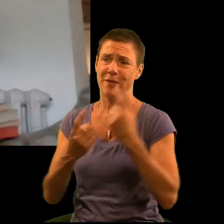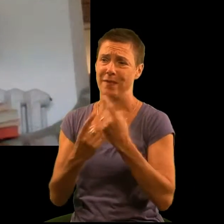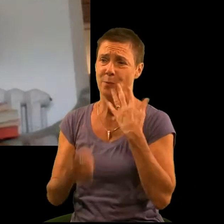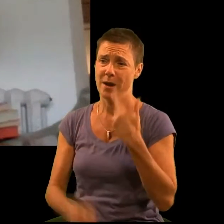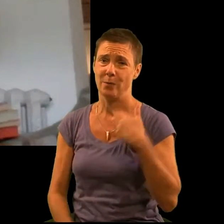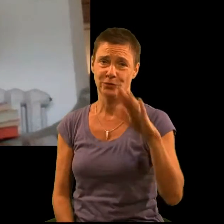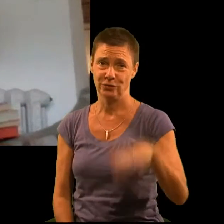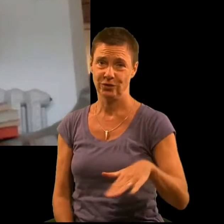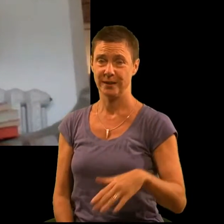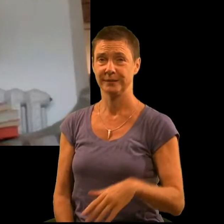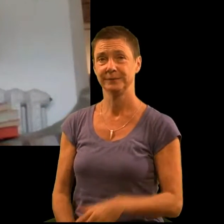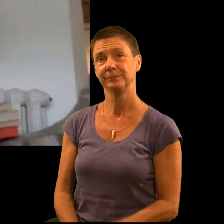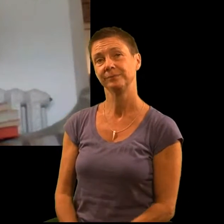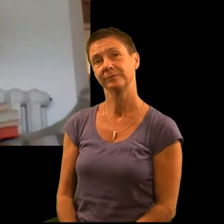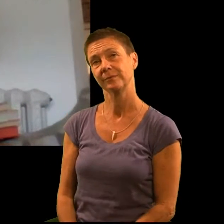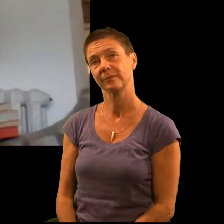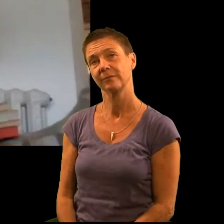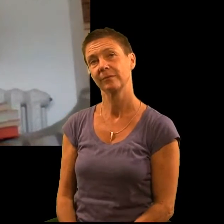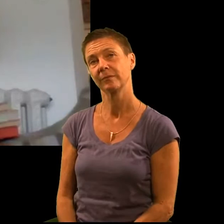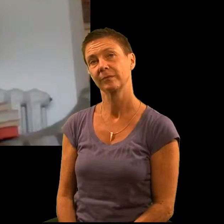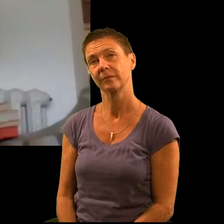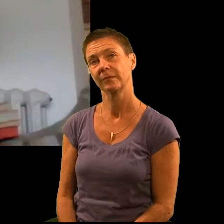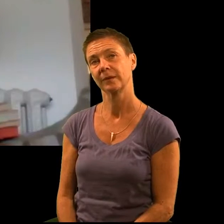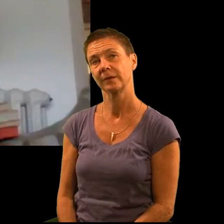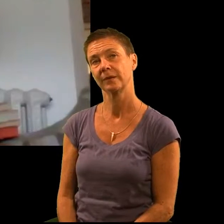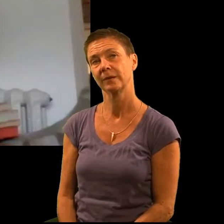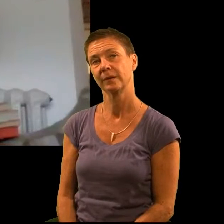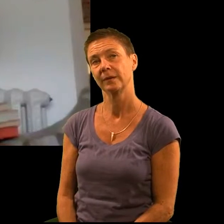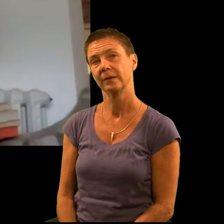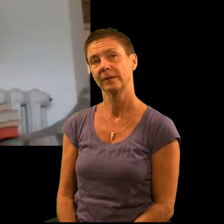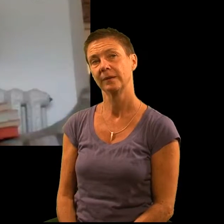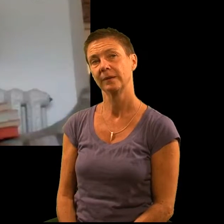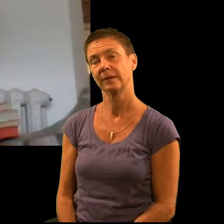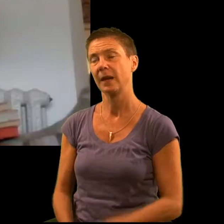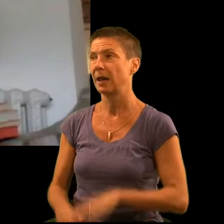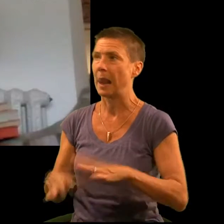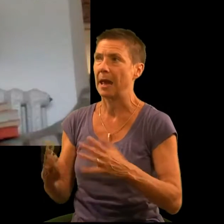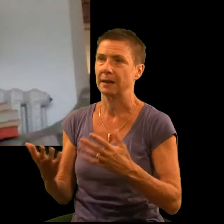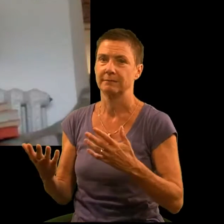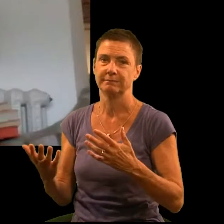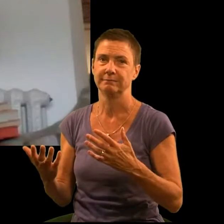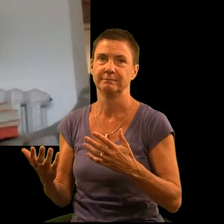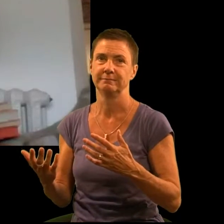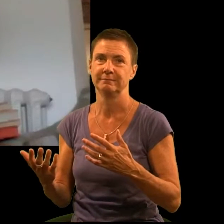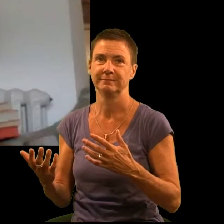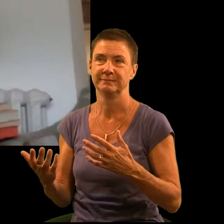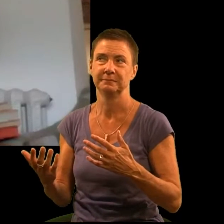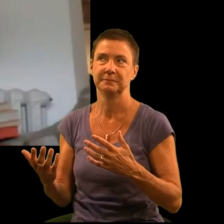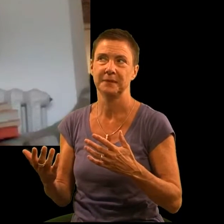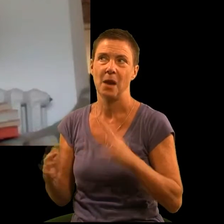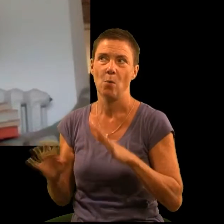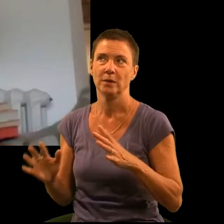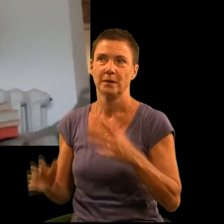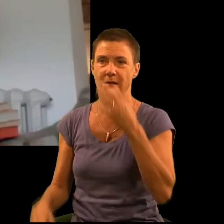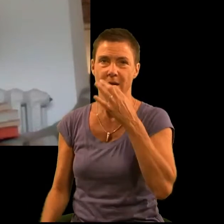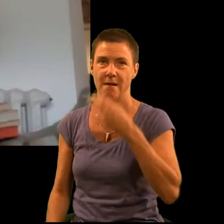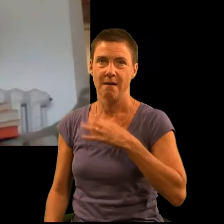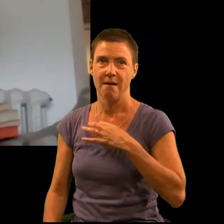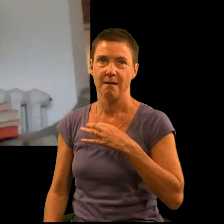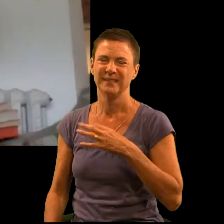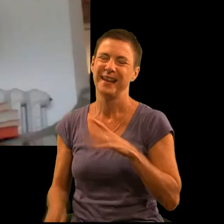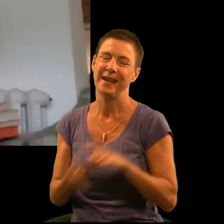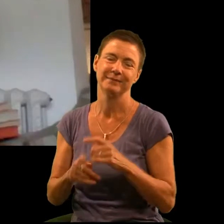Stoic, without really intending to. Like, I wasn't asked my opinion, as was the fashion